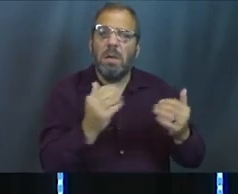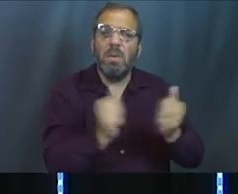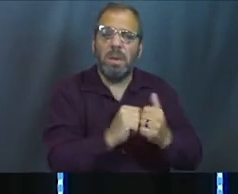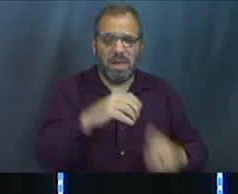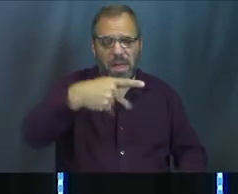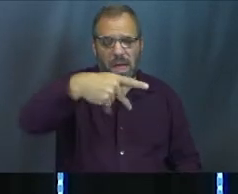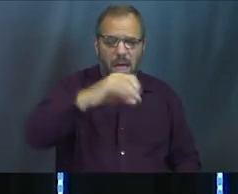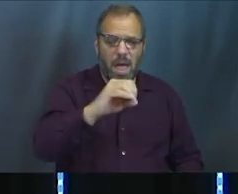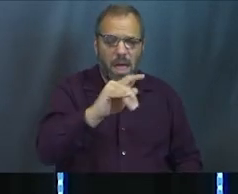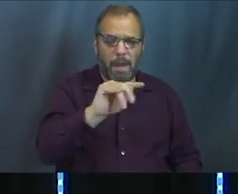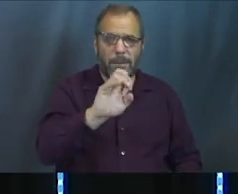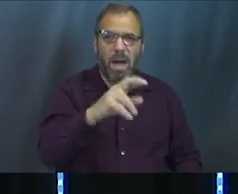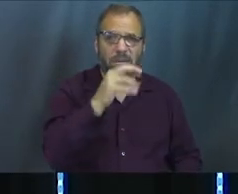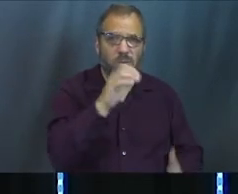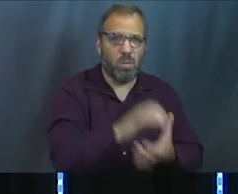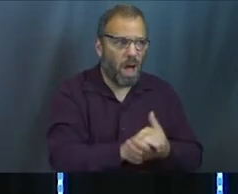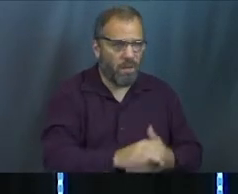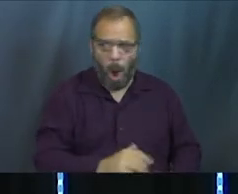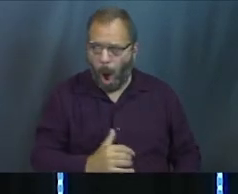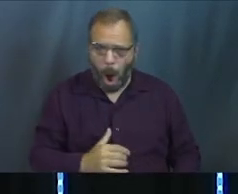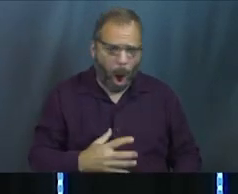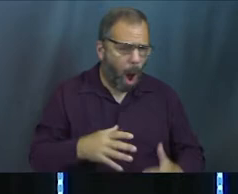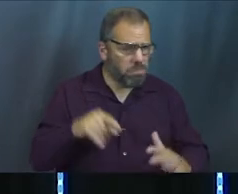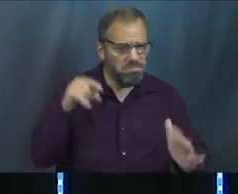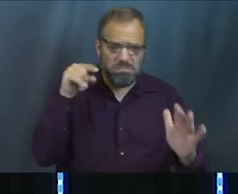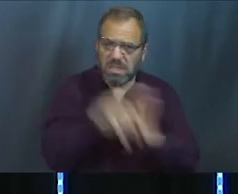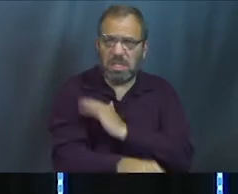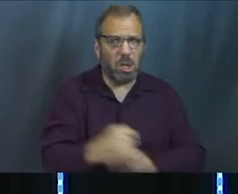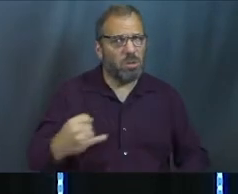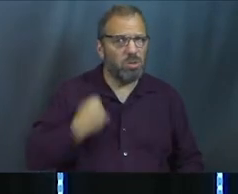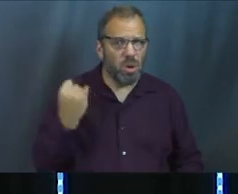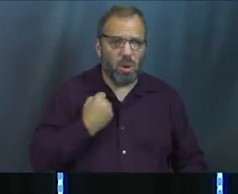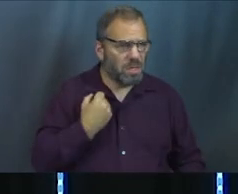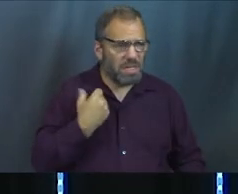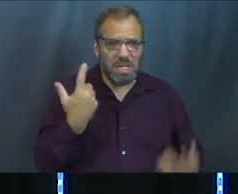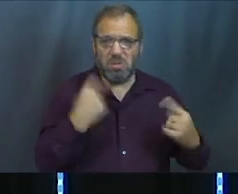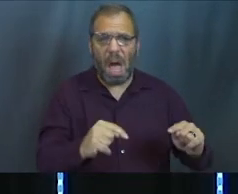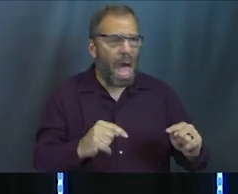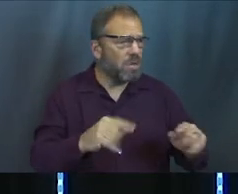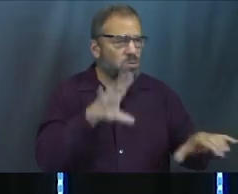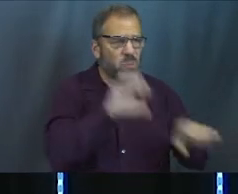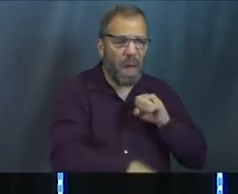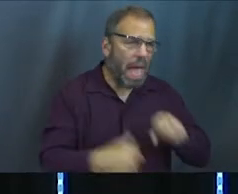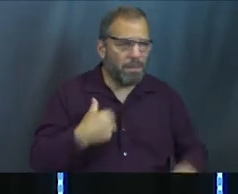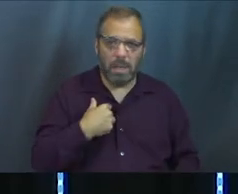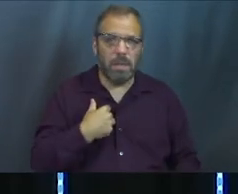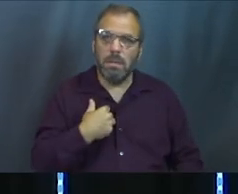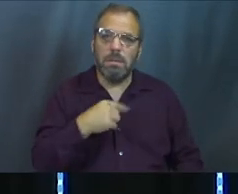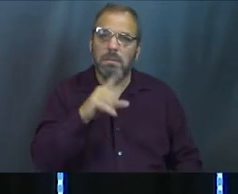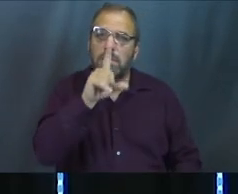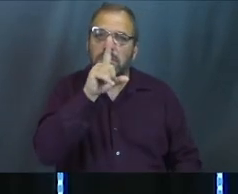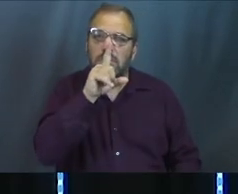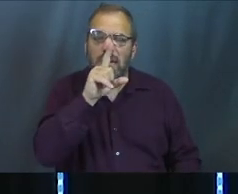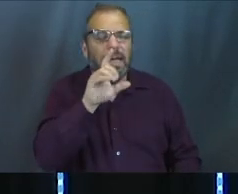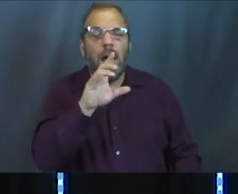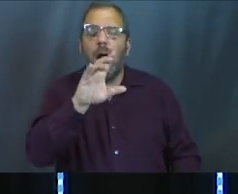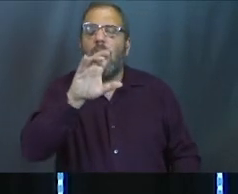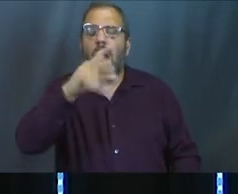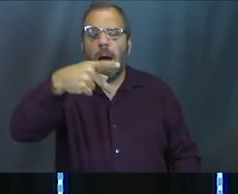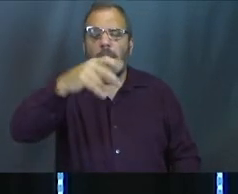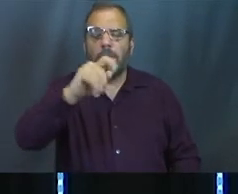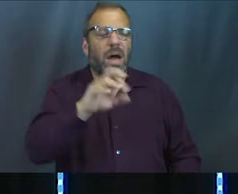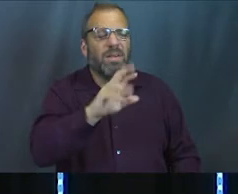when Potiphar's wife got weird to go like, oh, this dude needs to be put to death. Like, get him out of here. You know what mean? Like, we're done with him. But it's not what he does, right? He's like, oh,